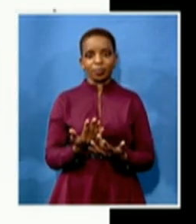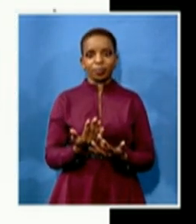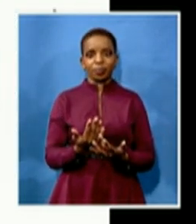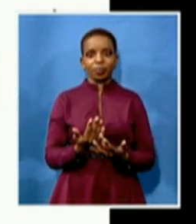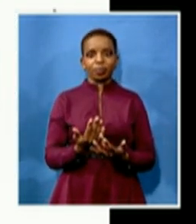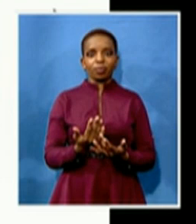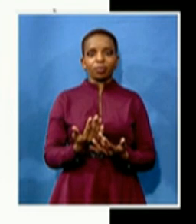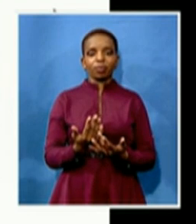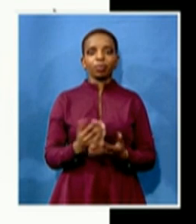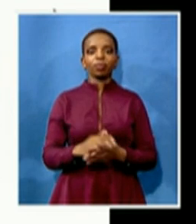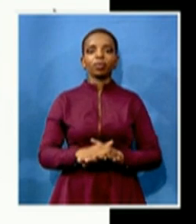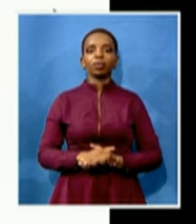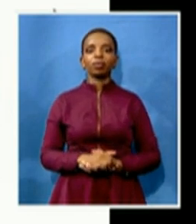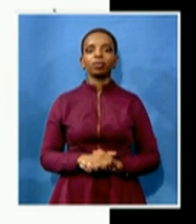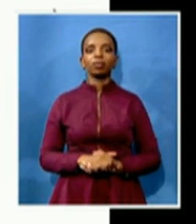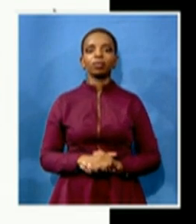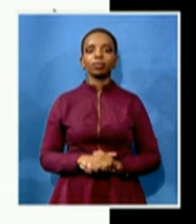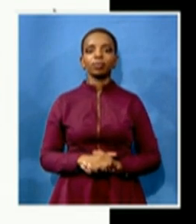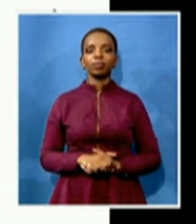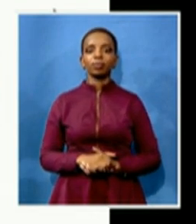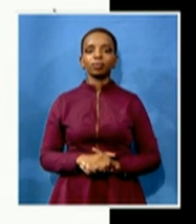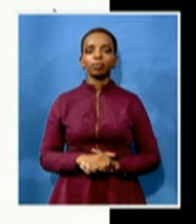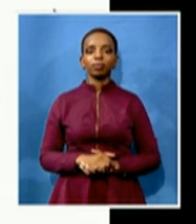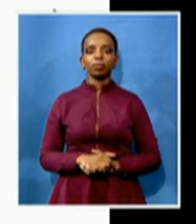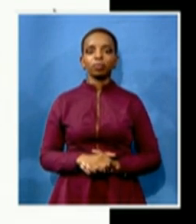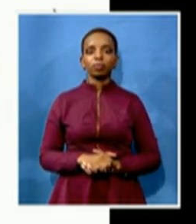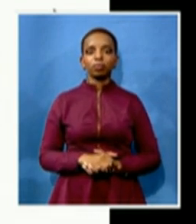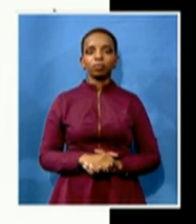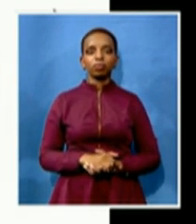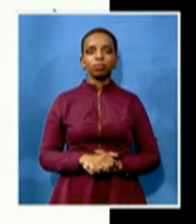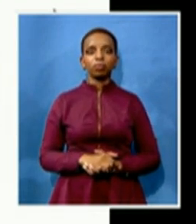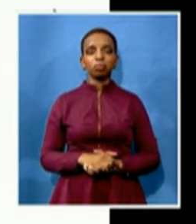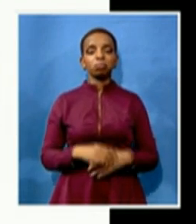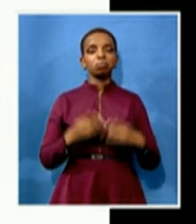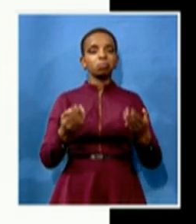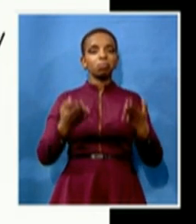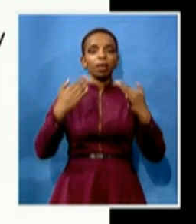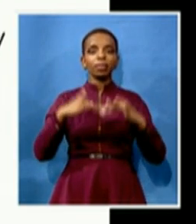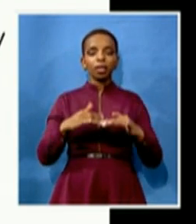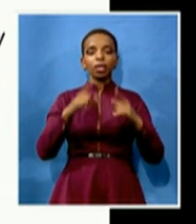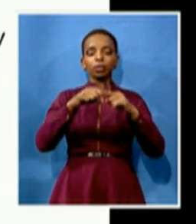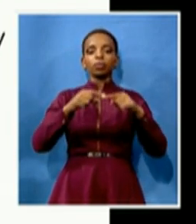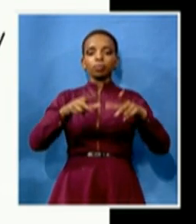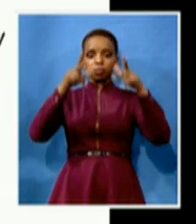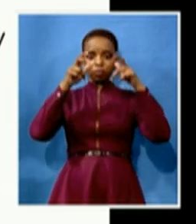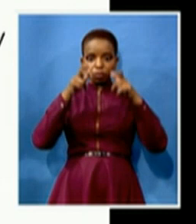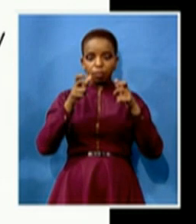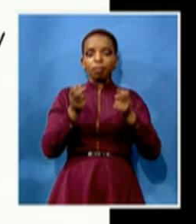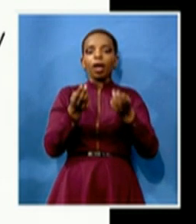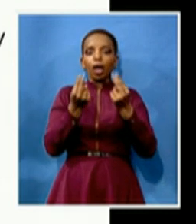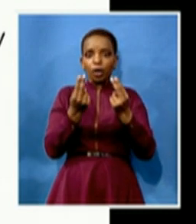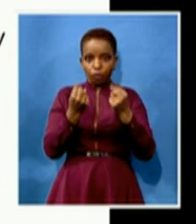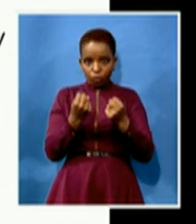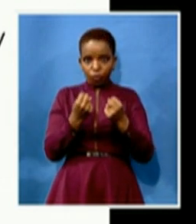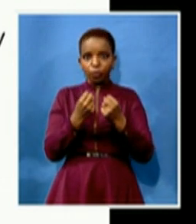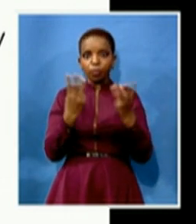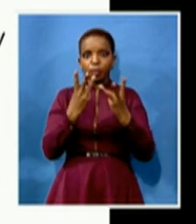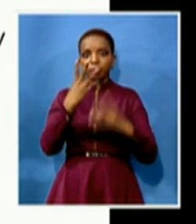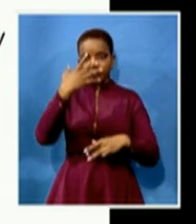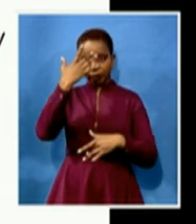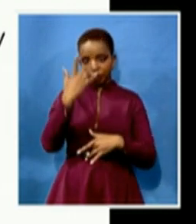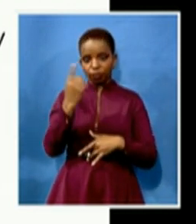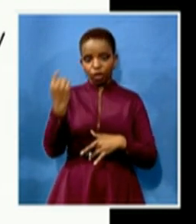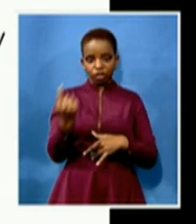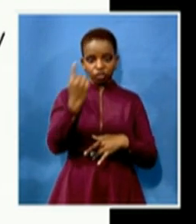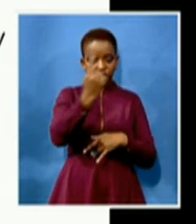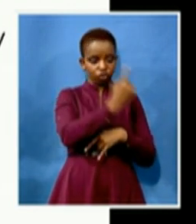at every time step gives you a new set of initial conditions for each ward. There are two sources of variability